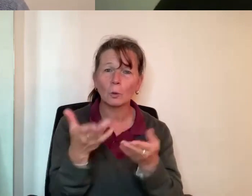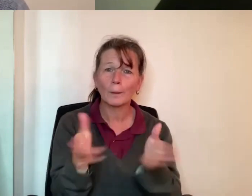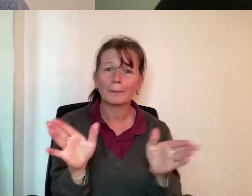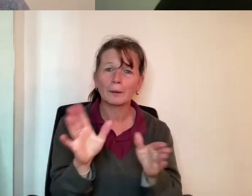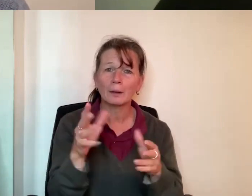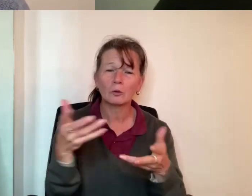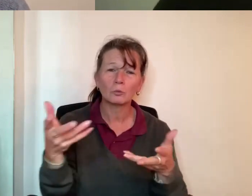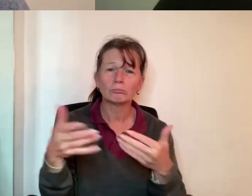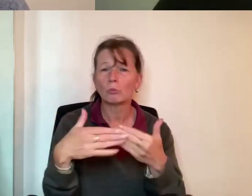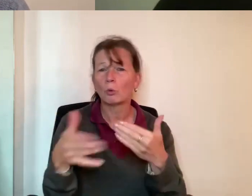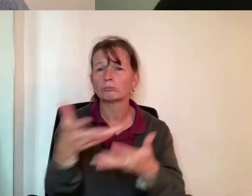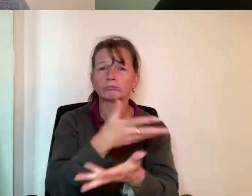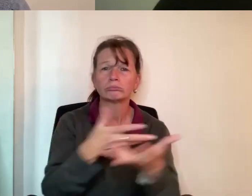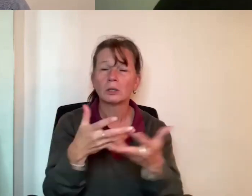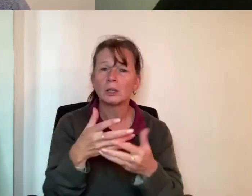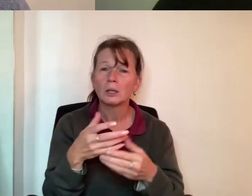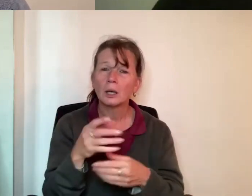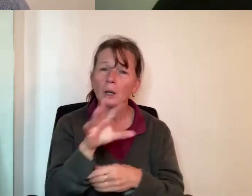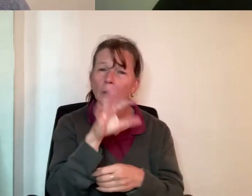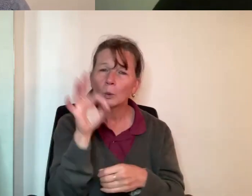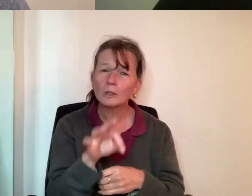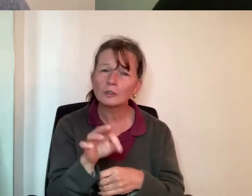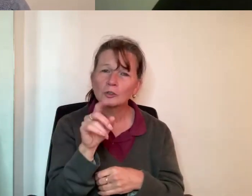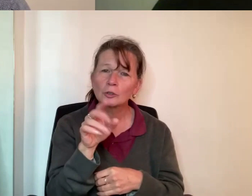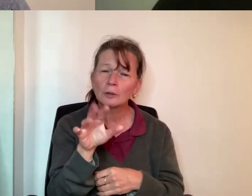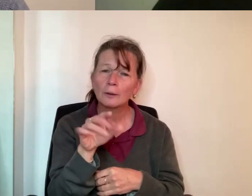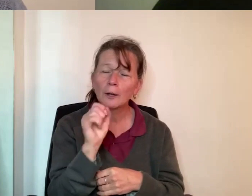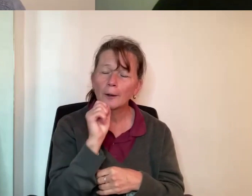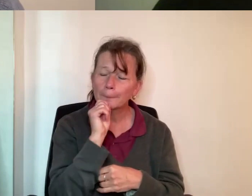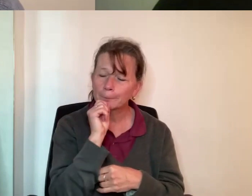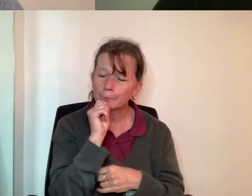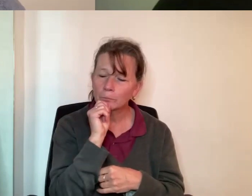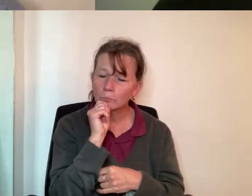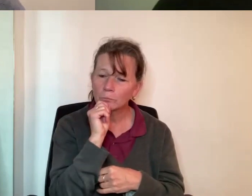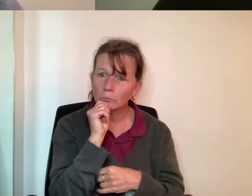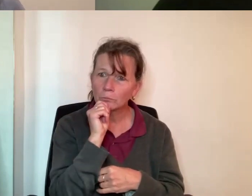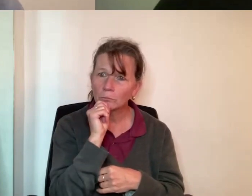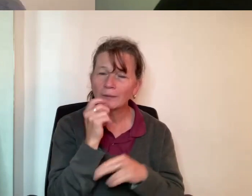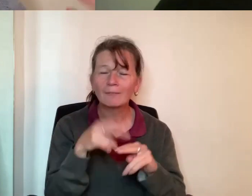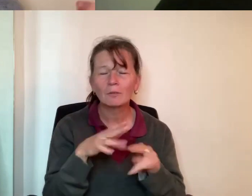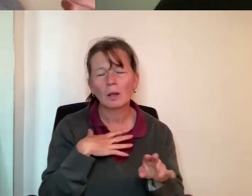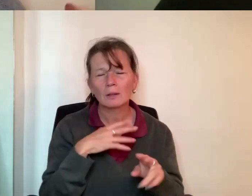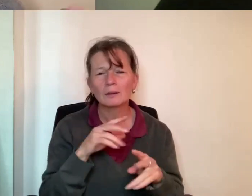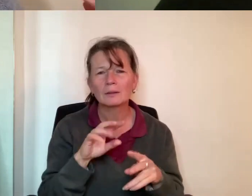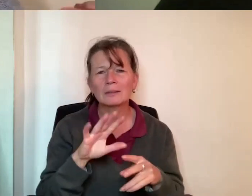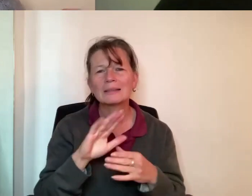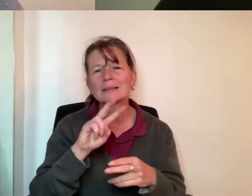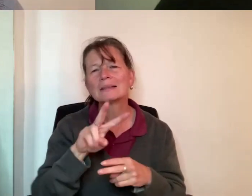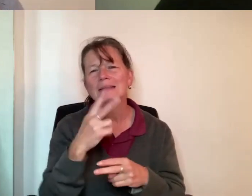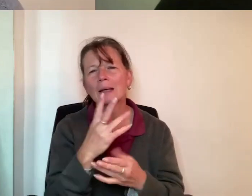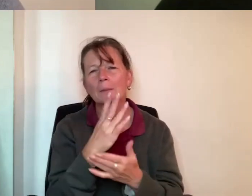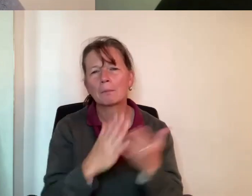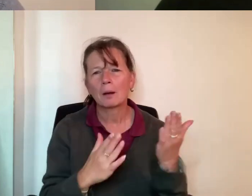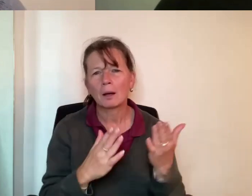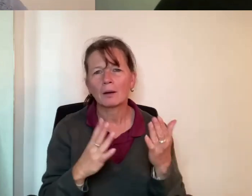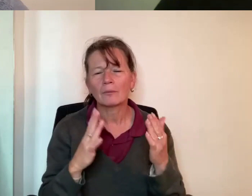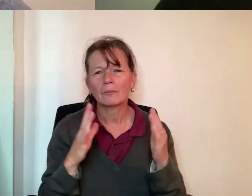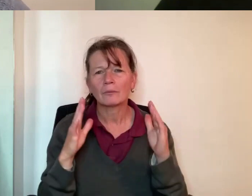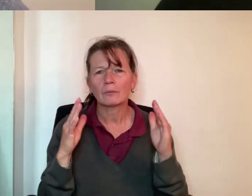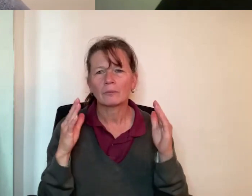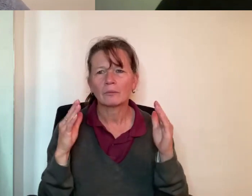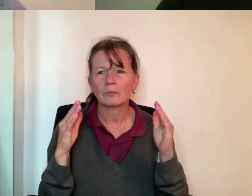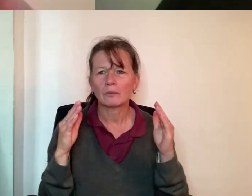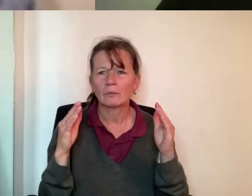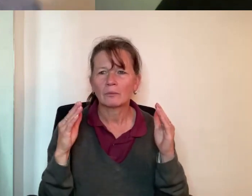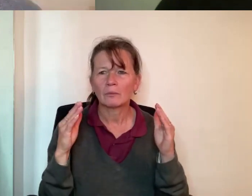is the question of if you like the second part of the funnel is if